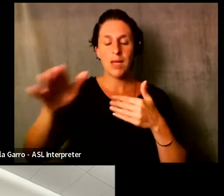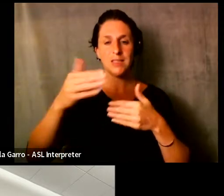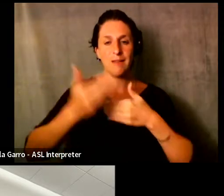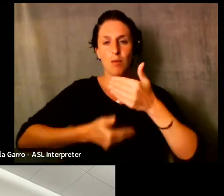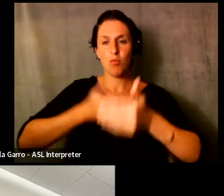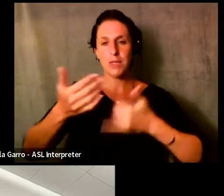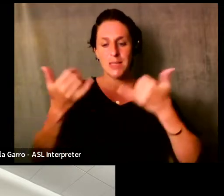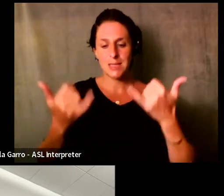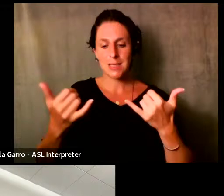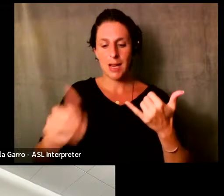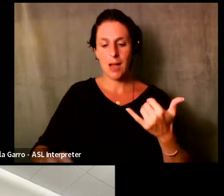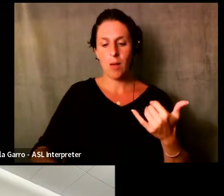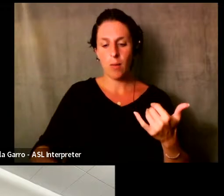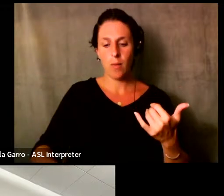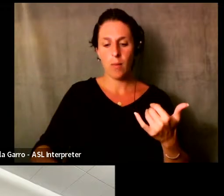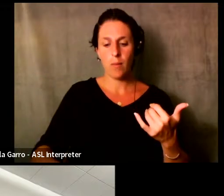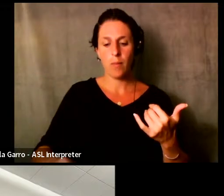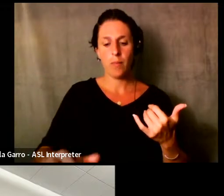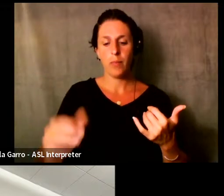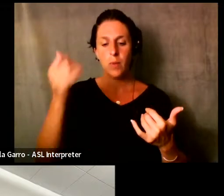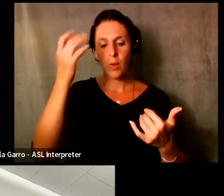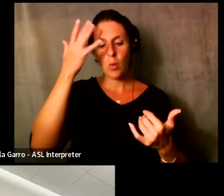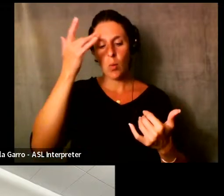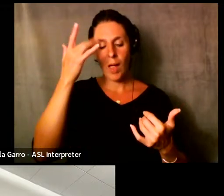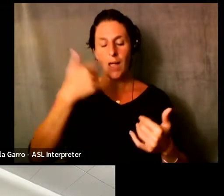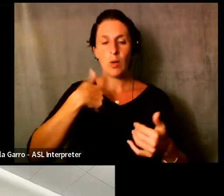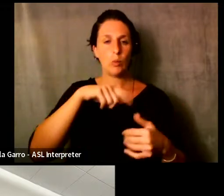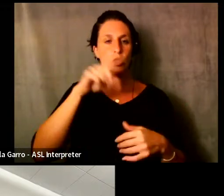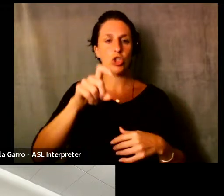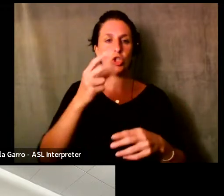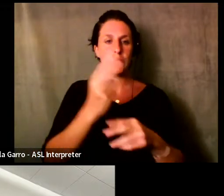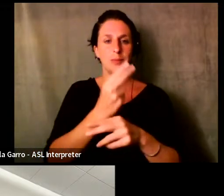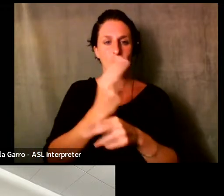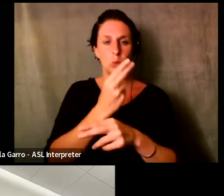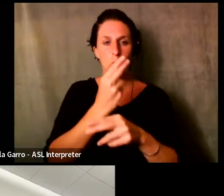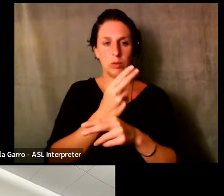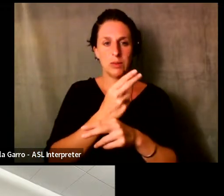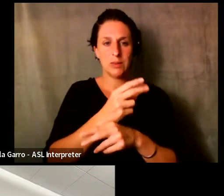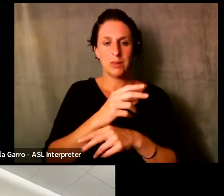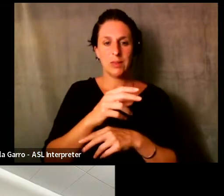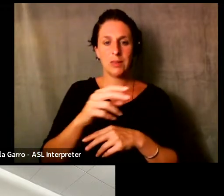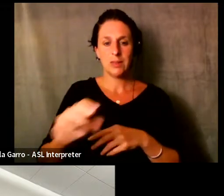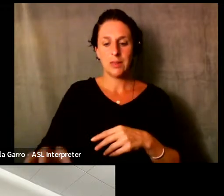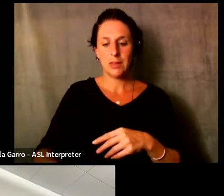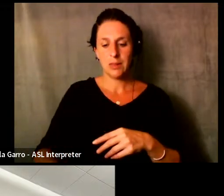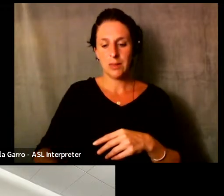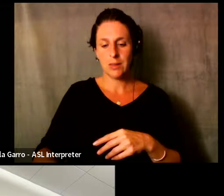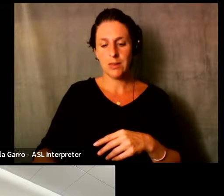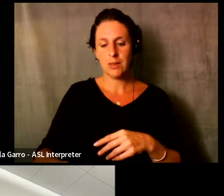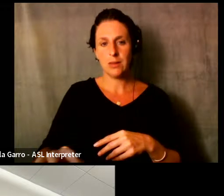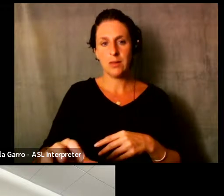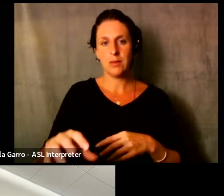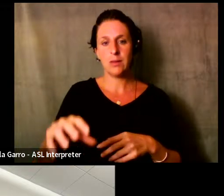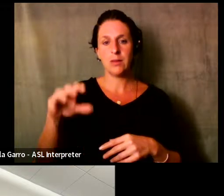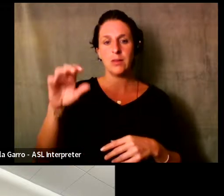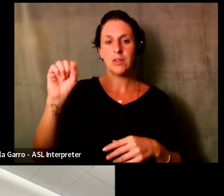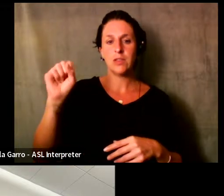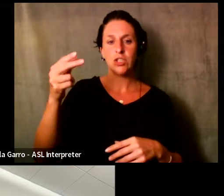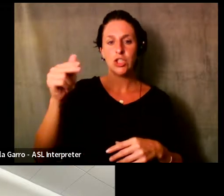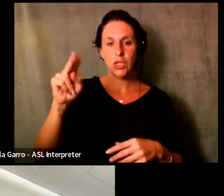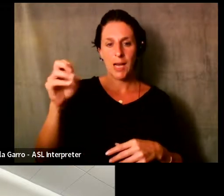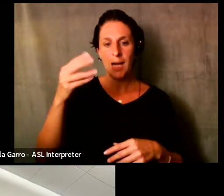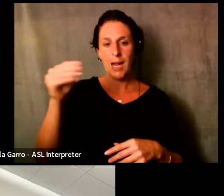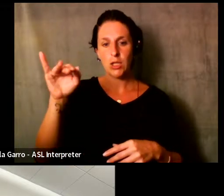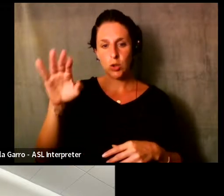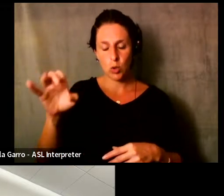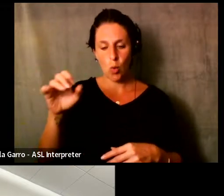now? Of why we should be using Shane and Joe